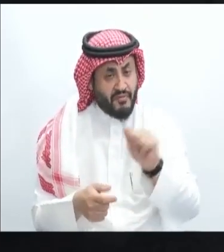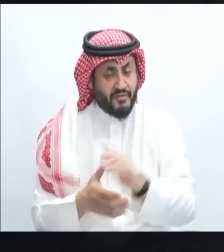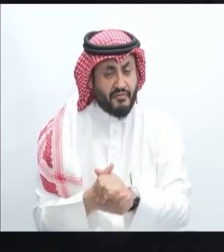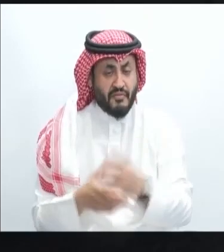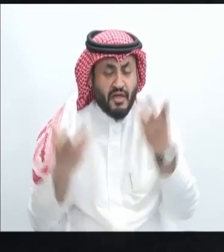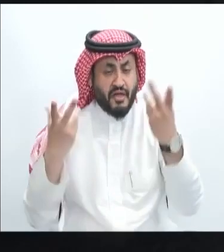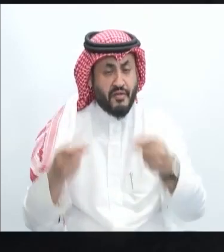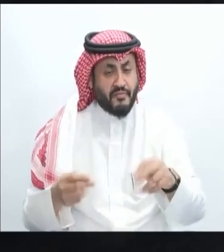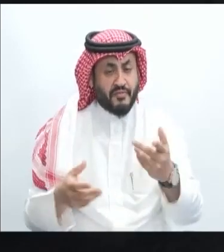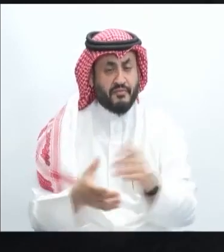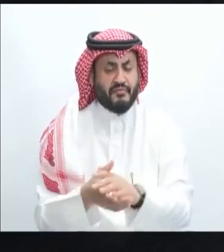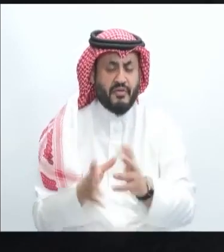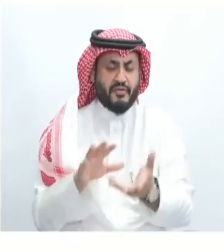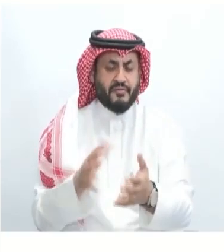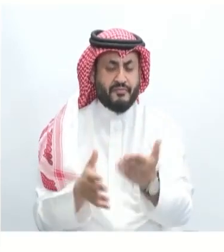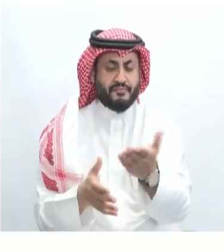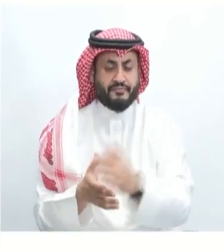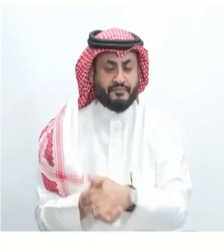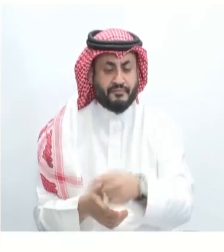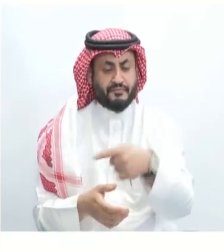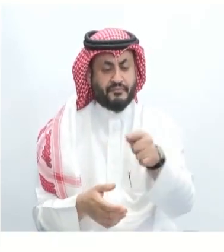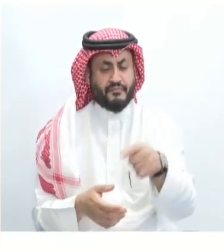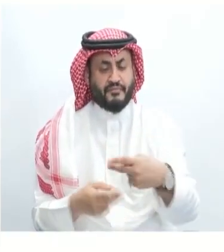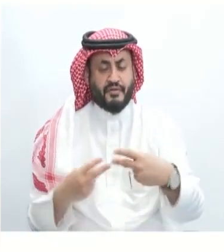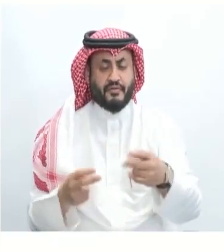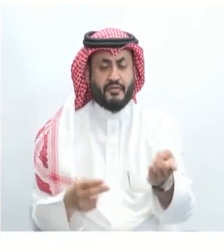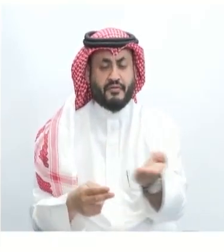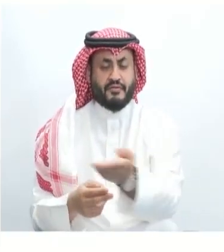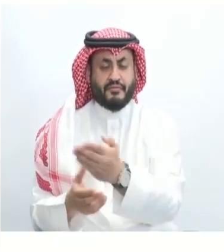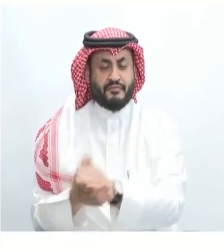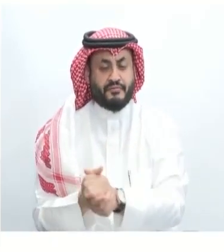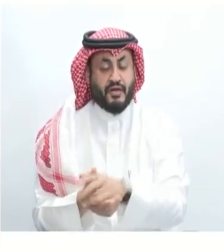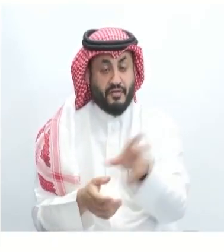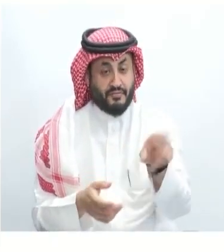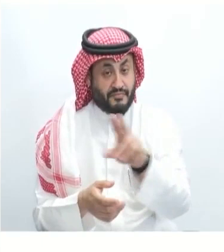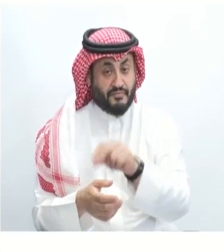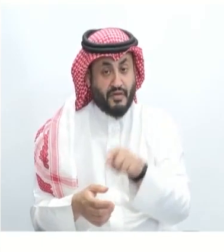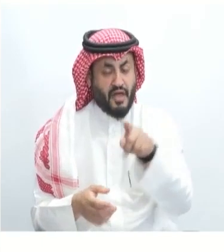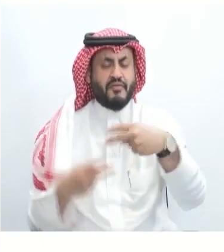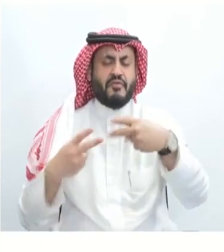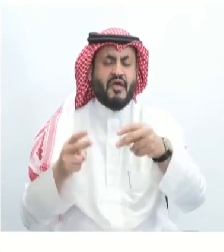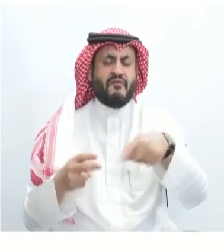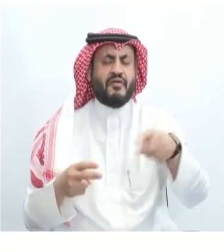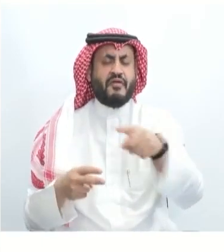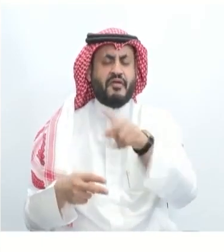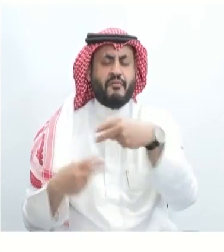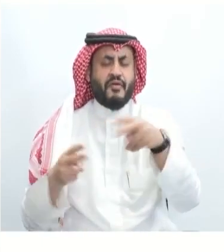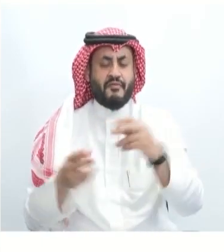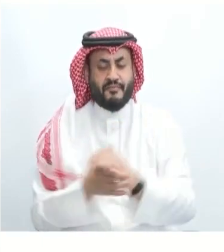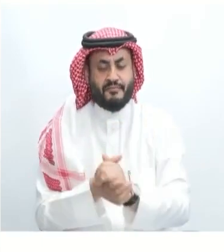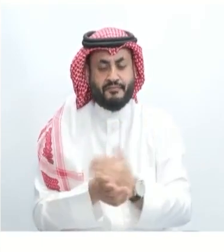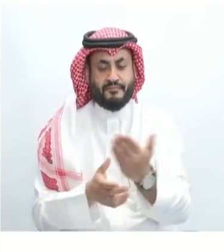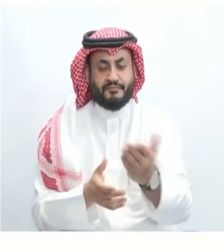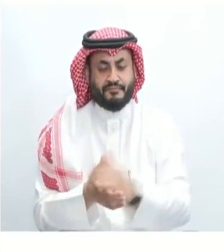so we can say sometimes. So, and here I'm giving only an example. So here we put a mark.